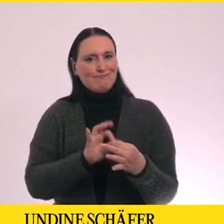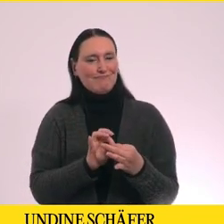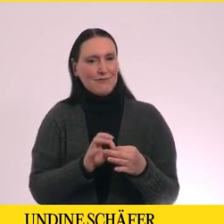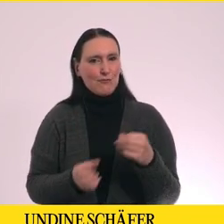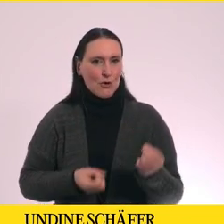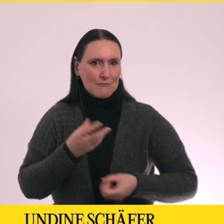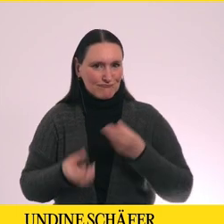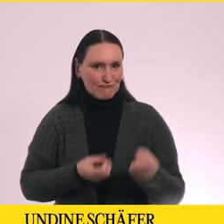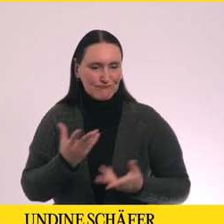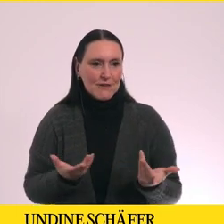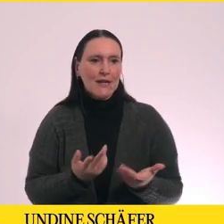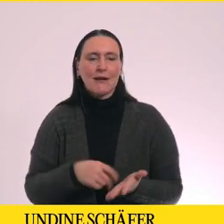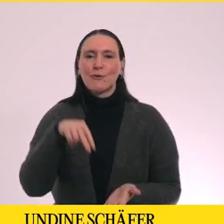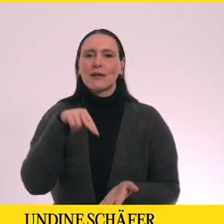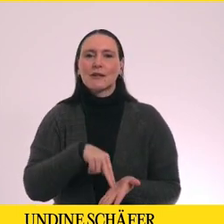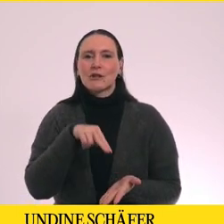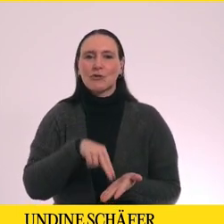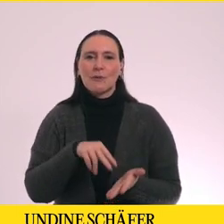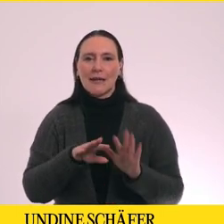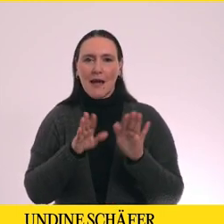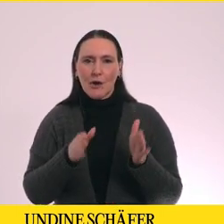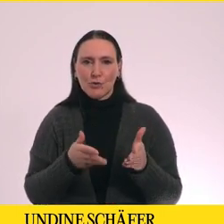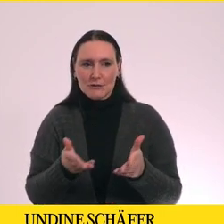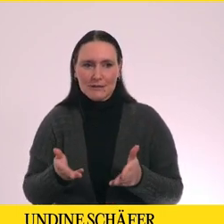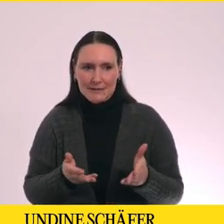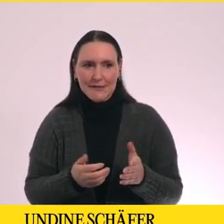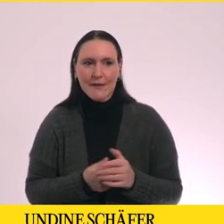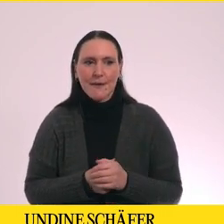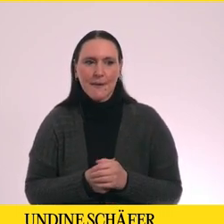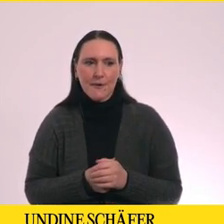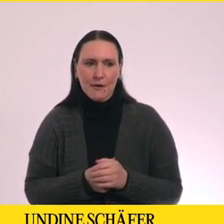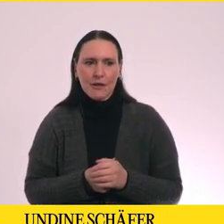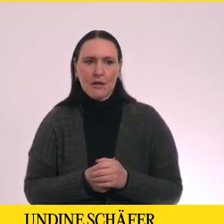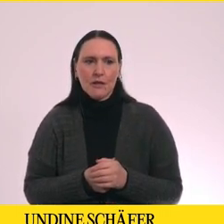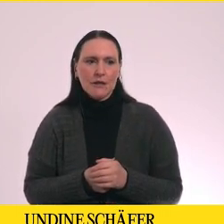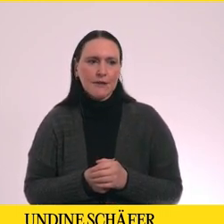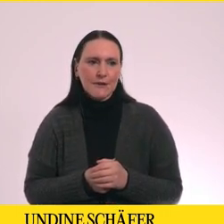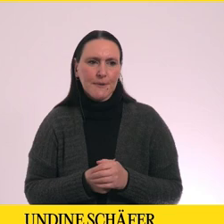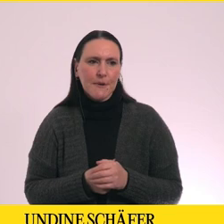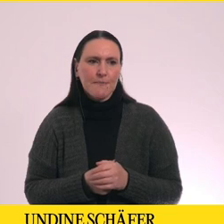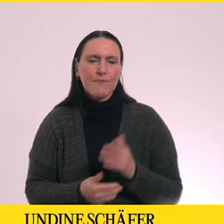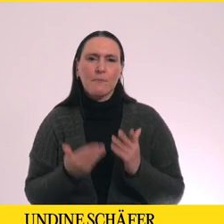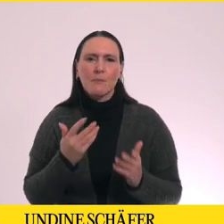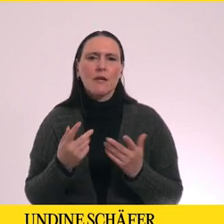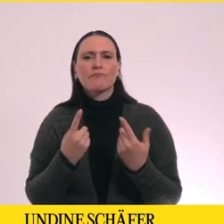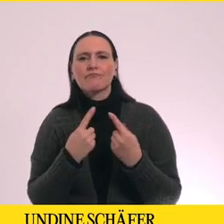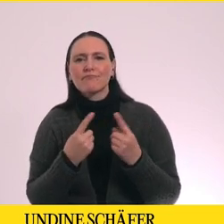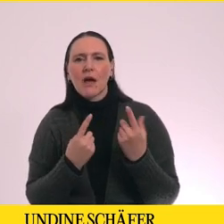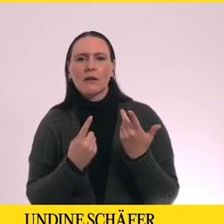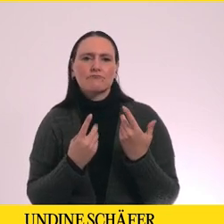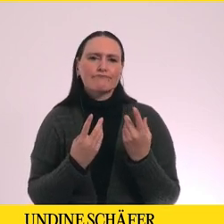House, you mentioned the chain, but there might be other broader orienting concepts that you're working